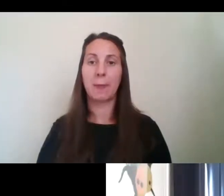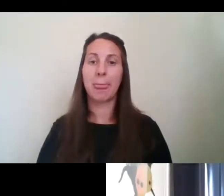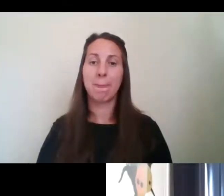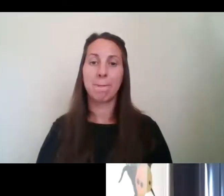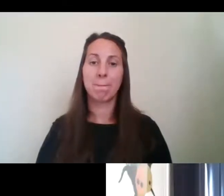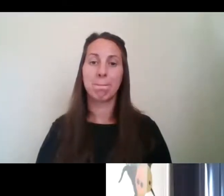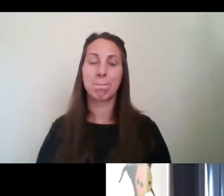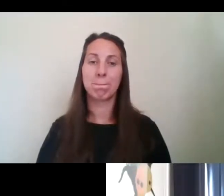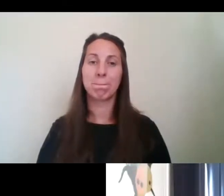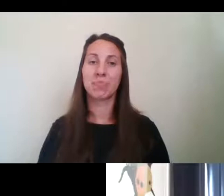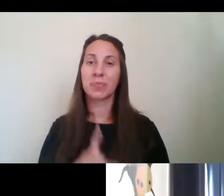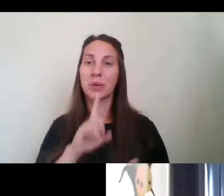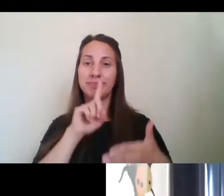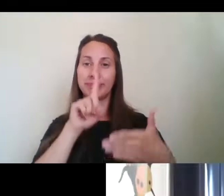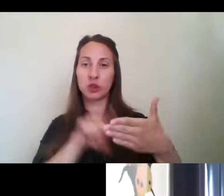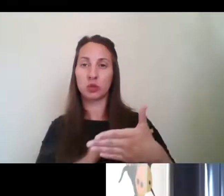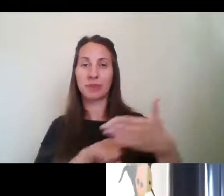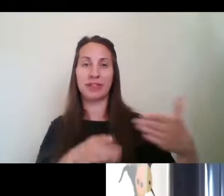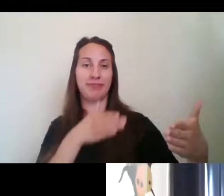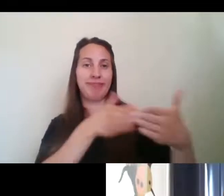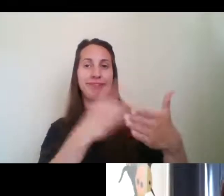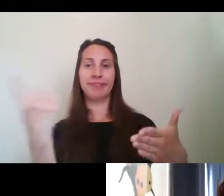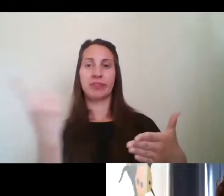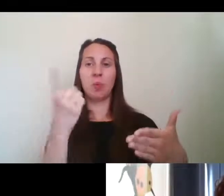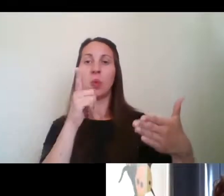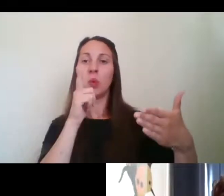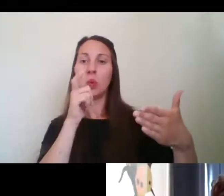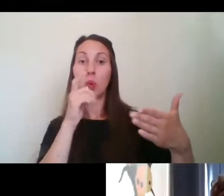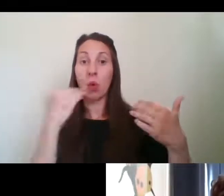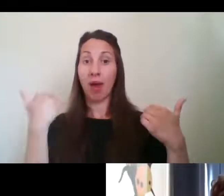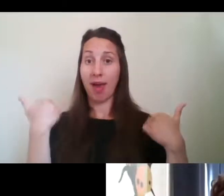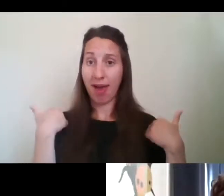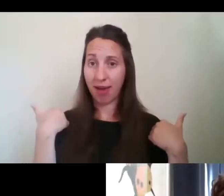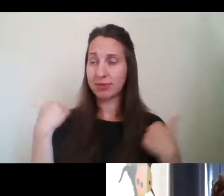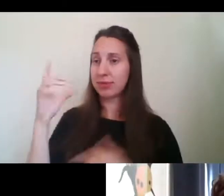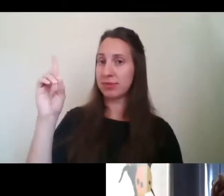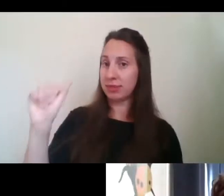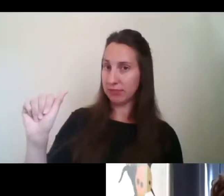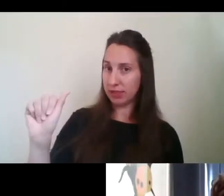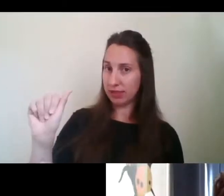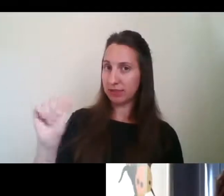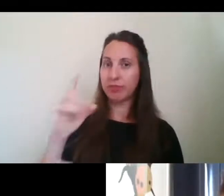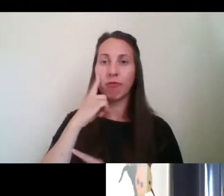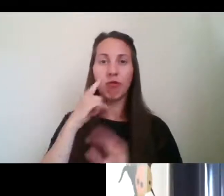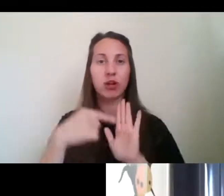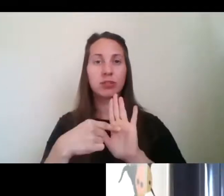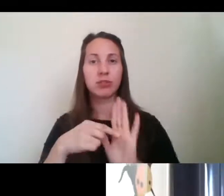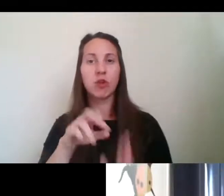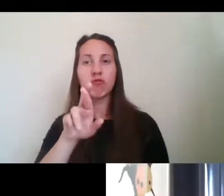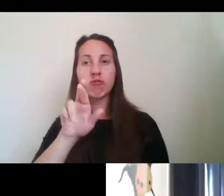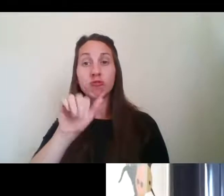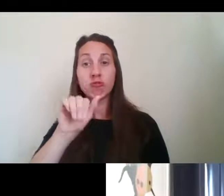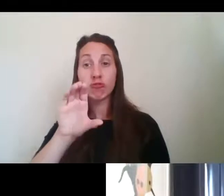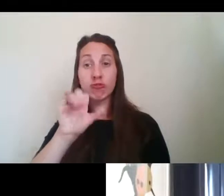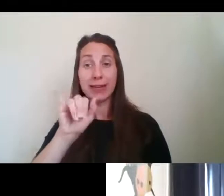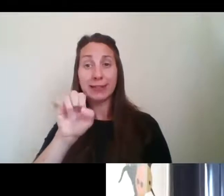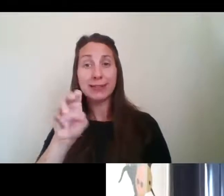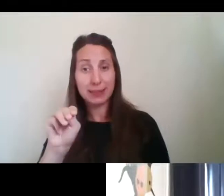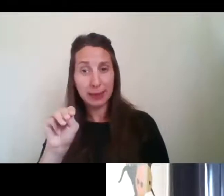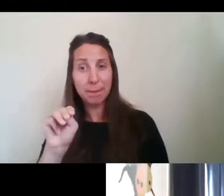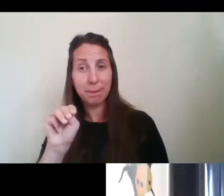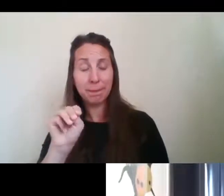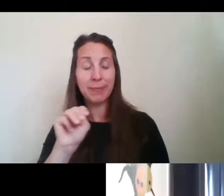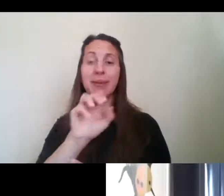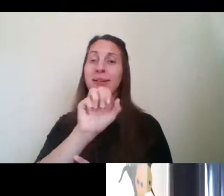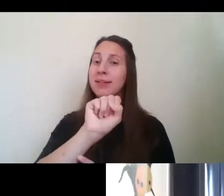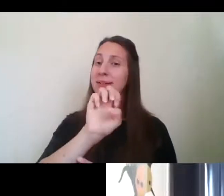means discrimination towards someone who has a disability. Like if you hear racism, you hear